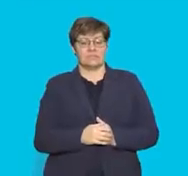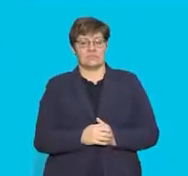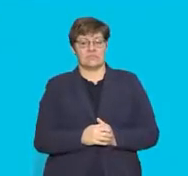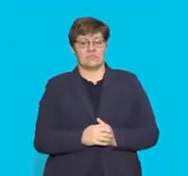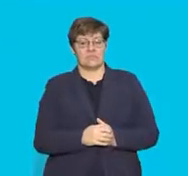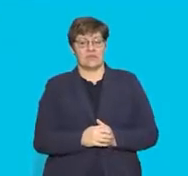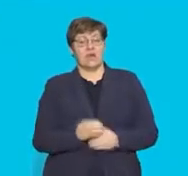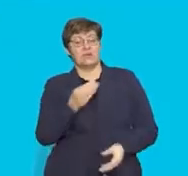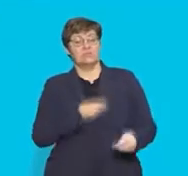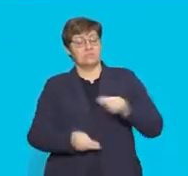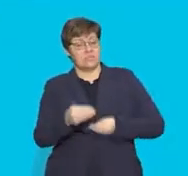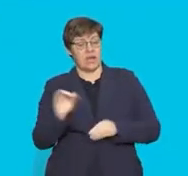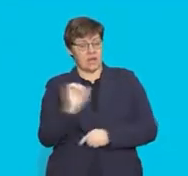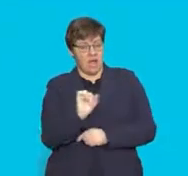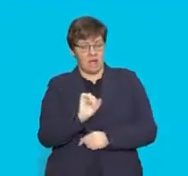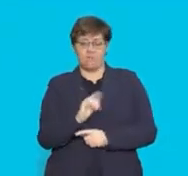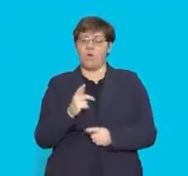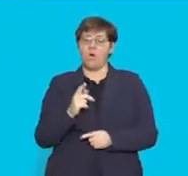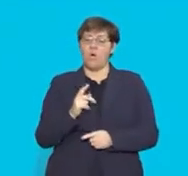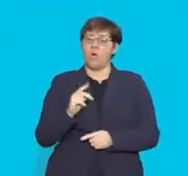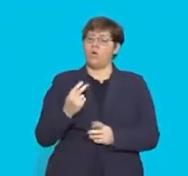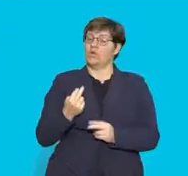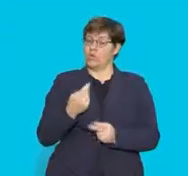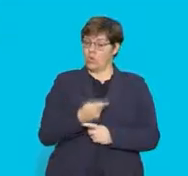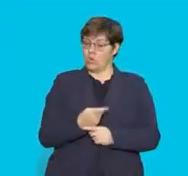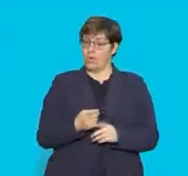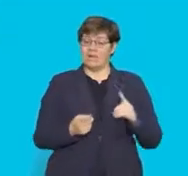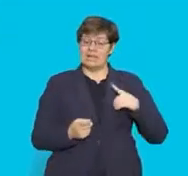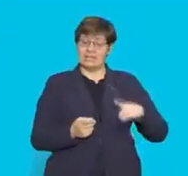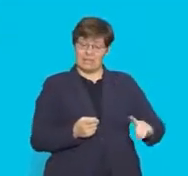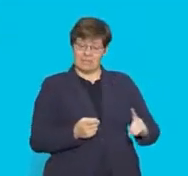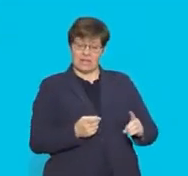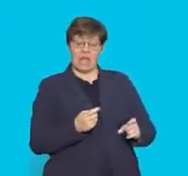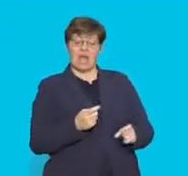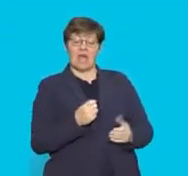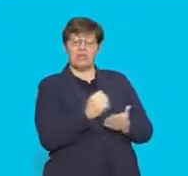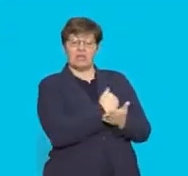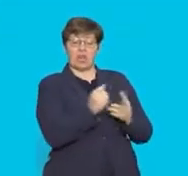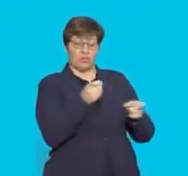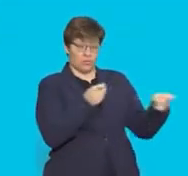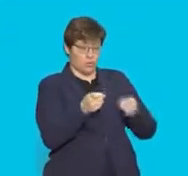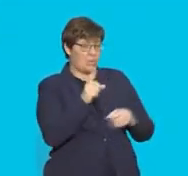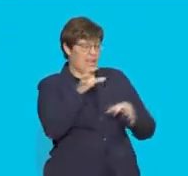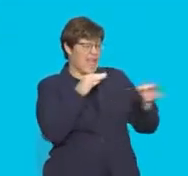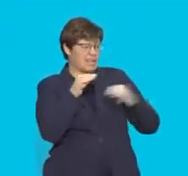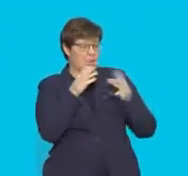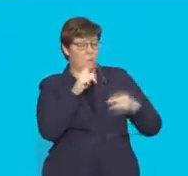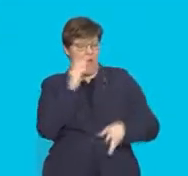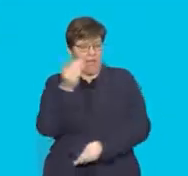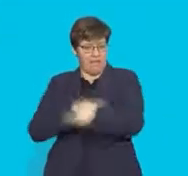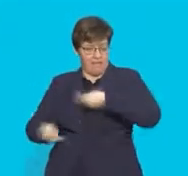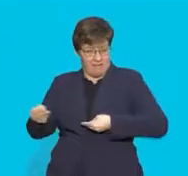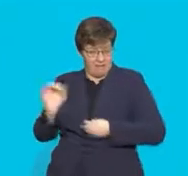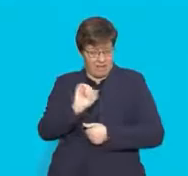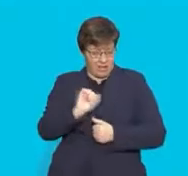If you trade it in this vehicle on a new vehicle, you'll debit creditors control. Let me explain this one to you so you